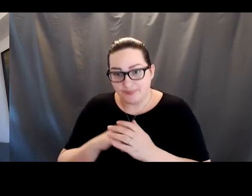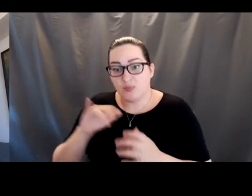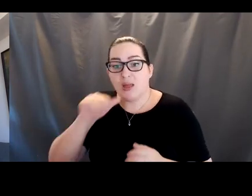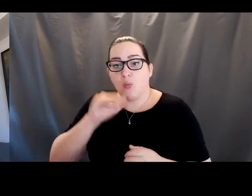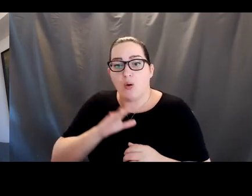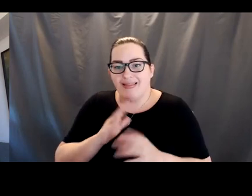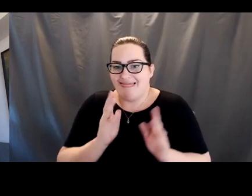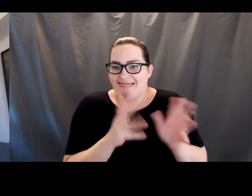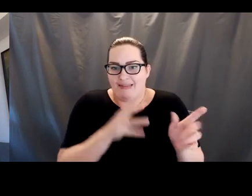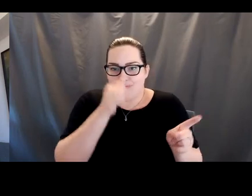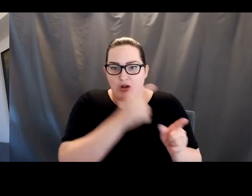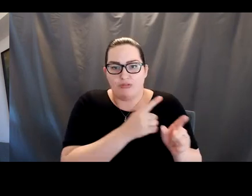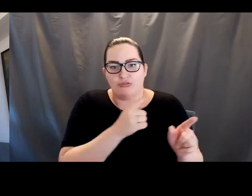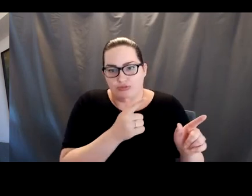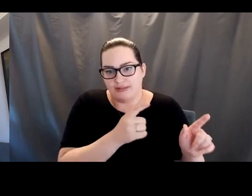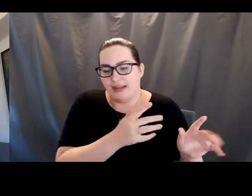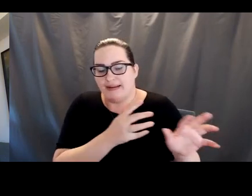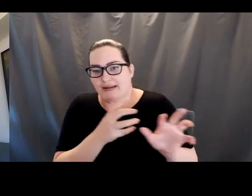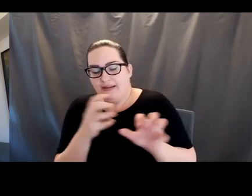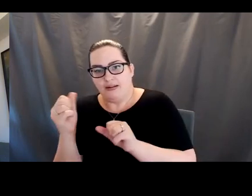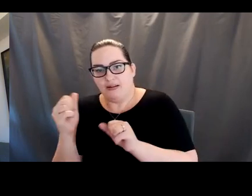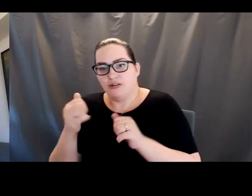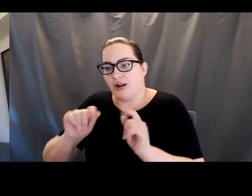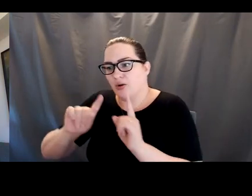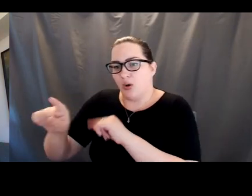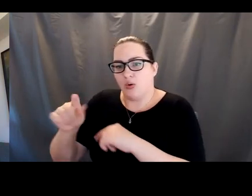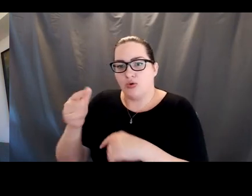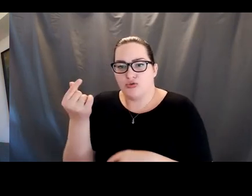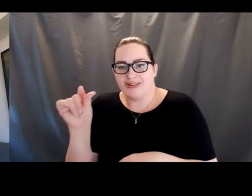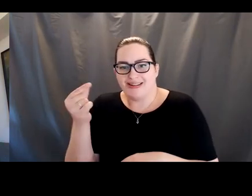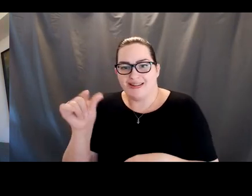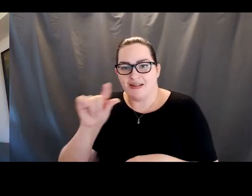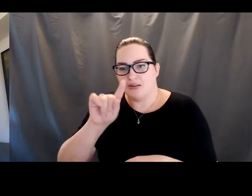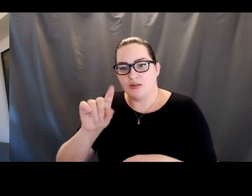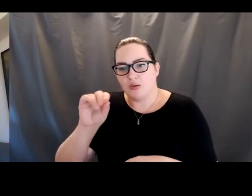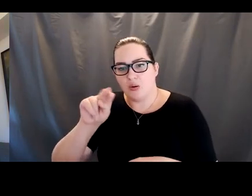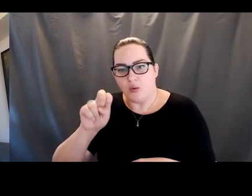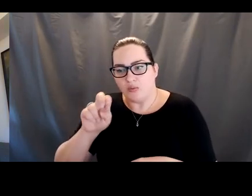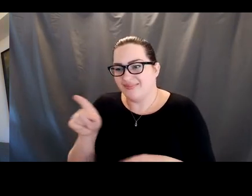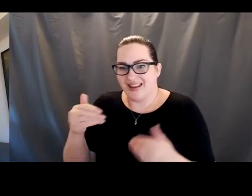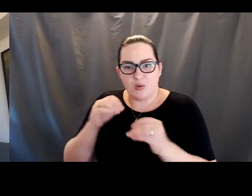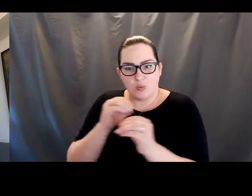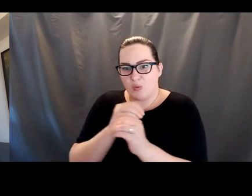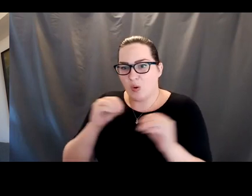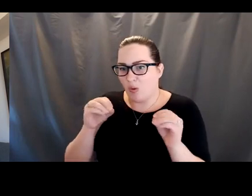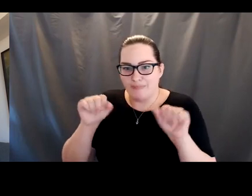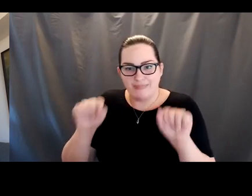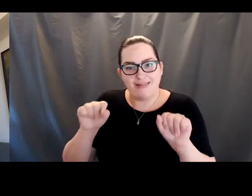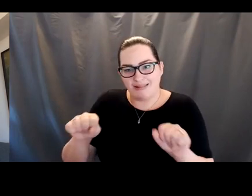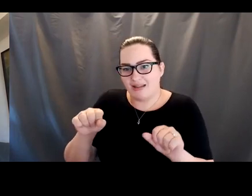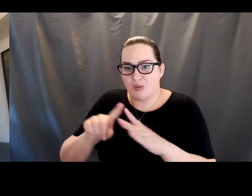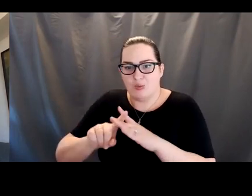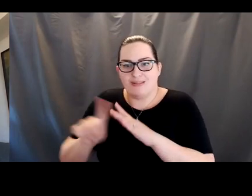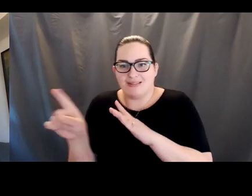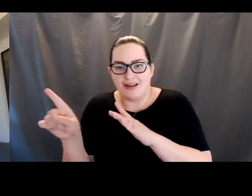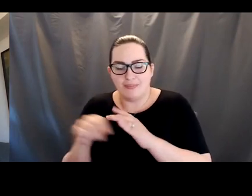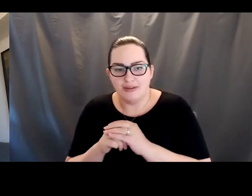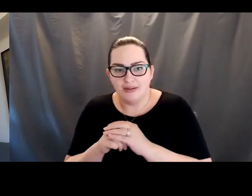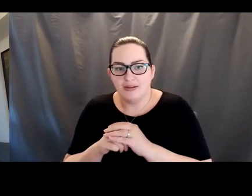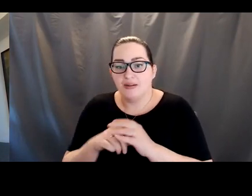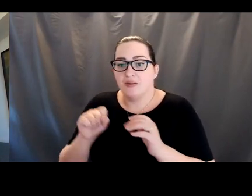the former safe zone. She had no escape route. So I ended up speaking to her, and it was pretty devastating because all she kept saying, in very